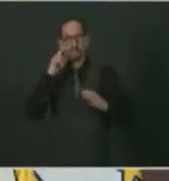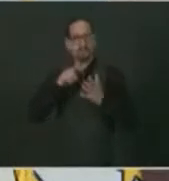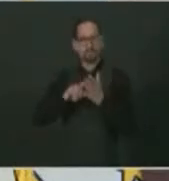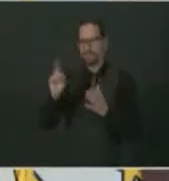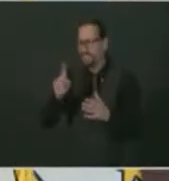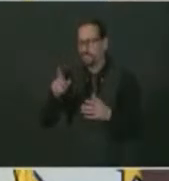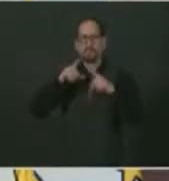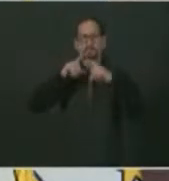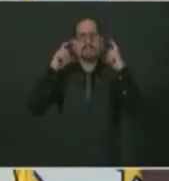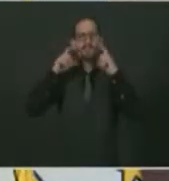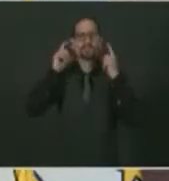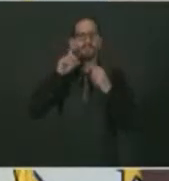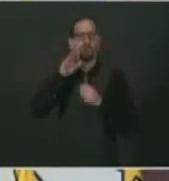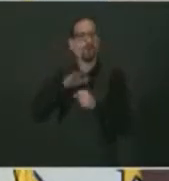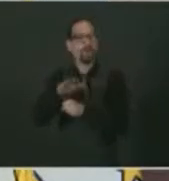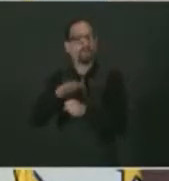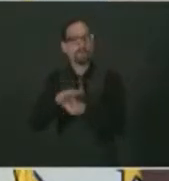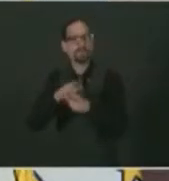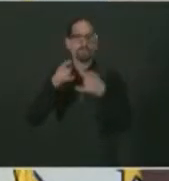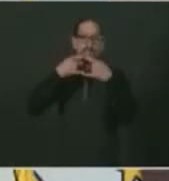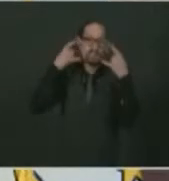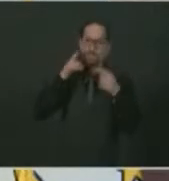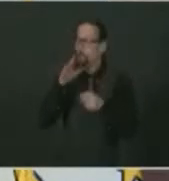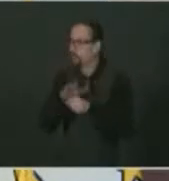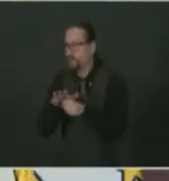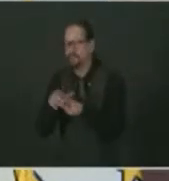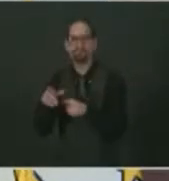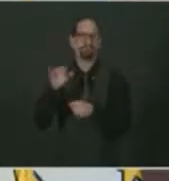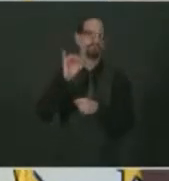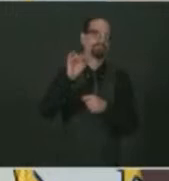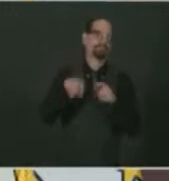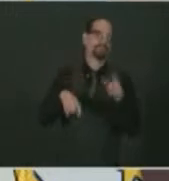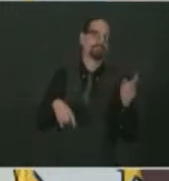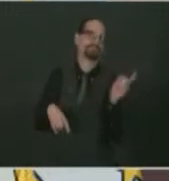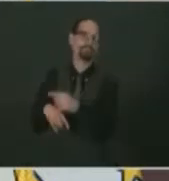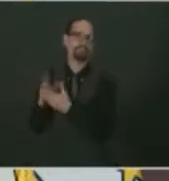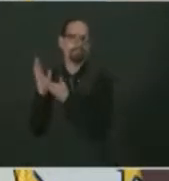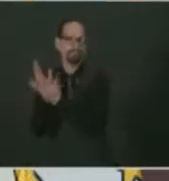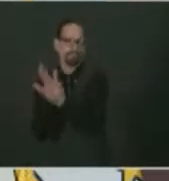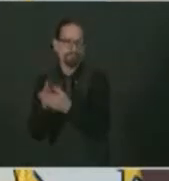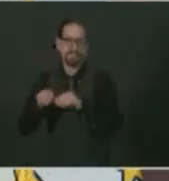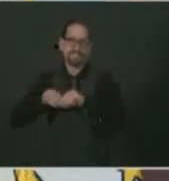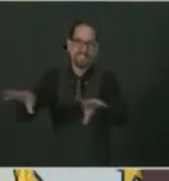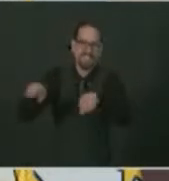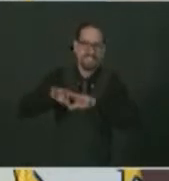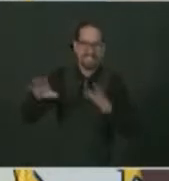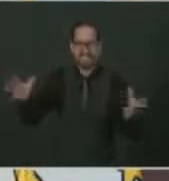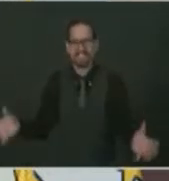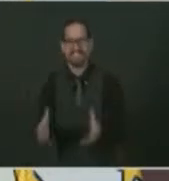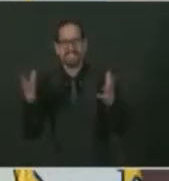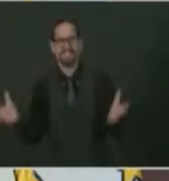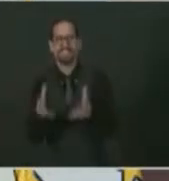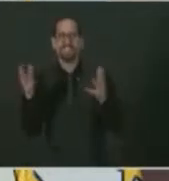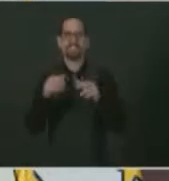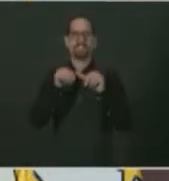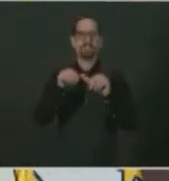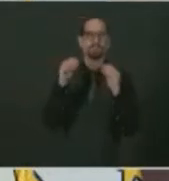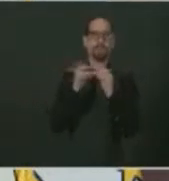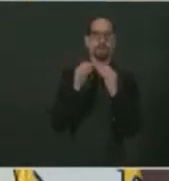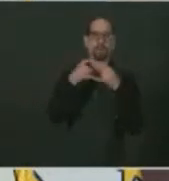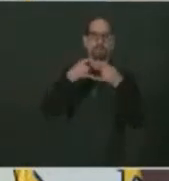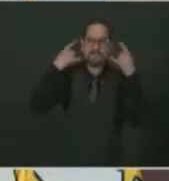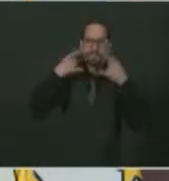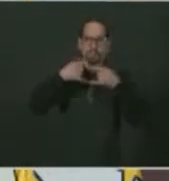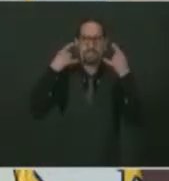most upgraded mask that they can wear most effectively. There are different age groups, there are different